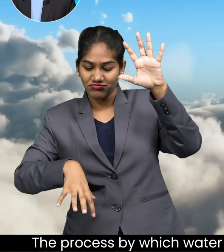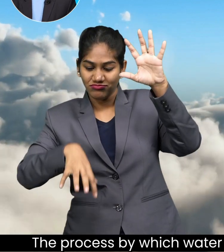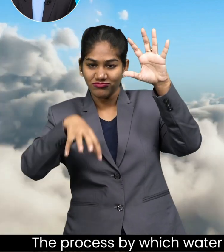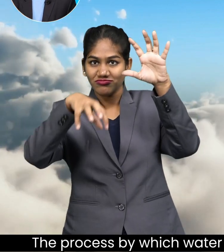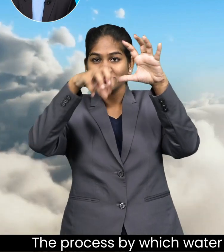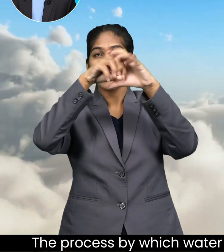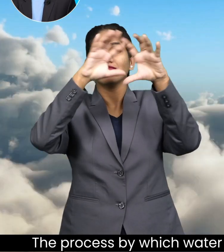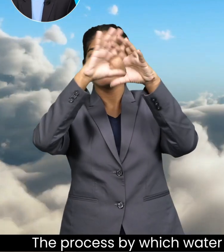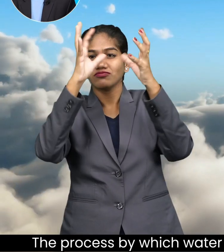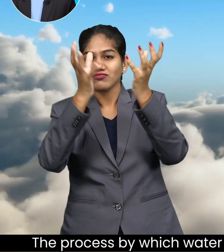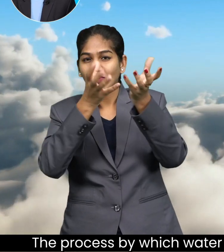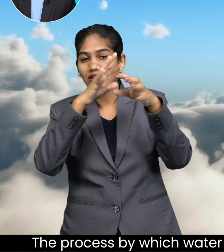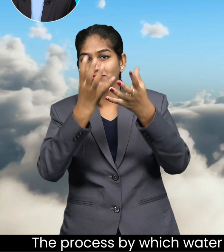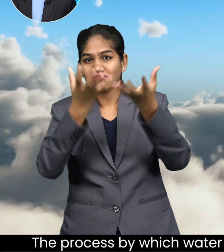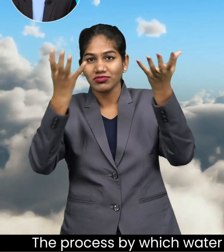condensation.